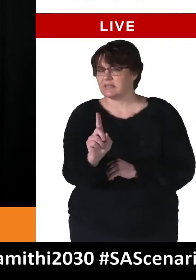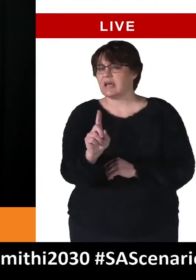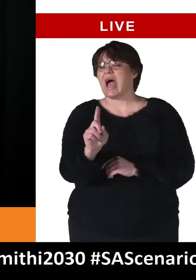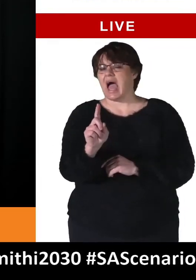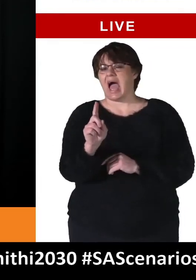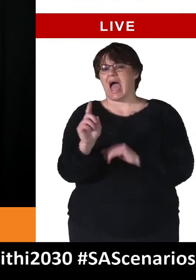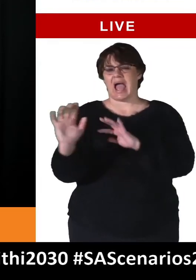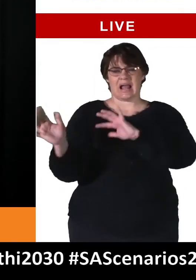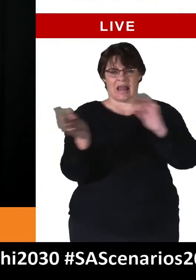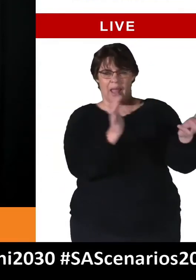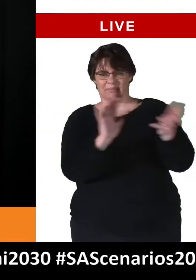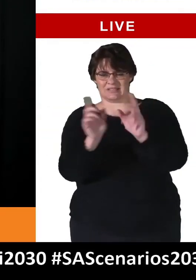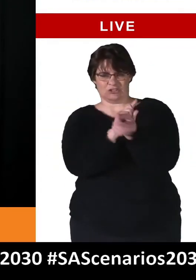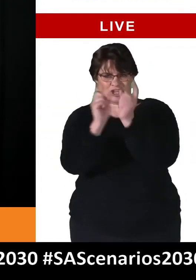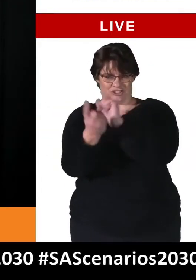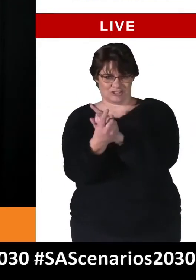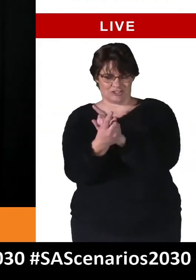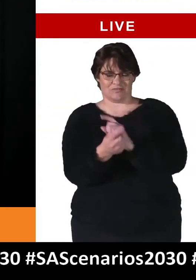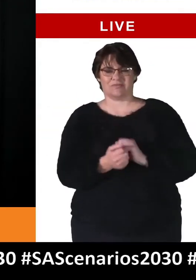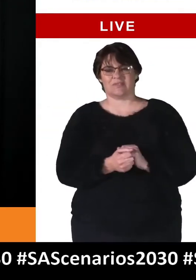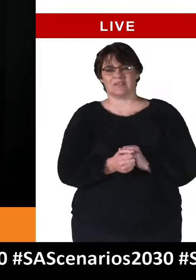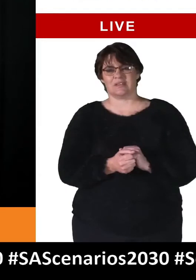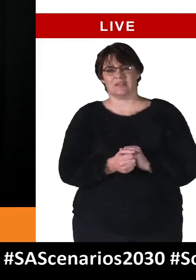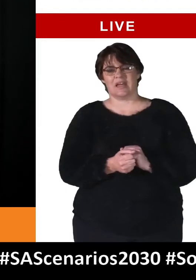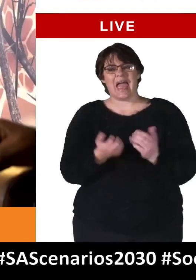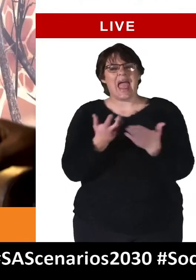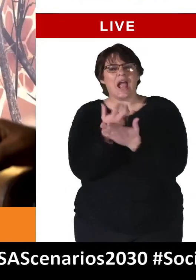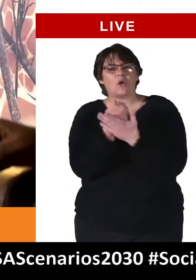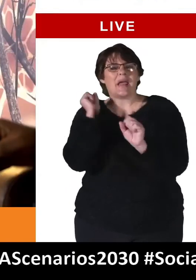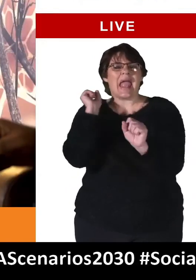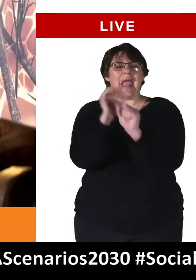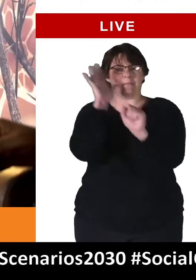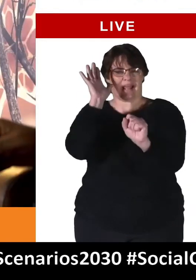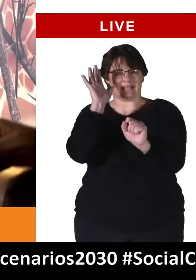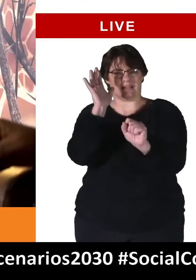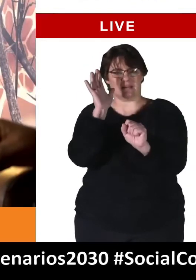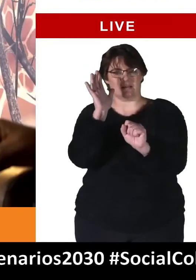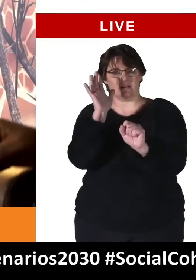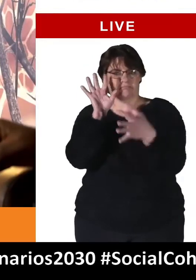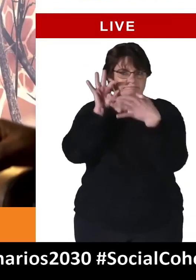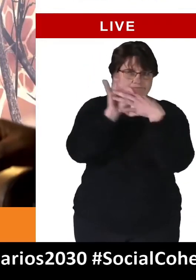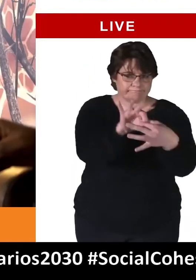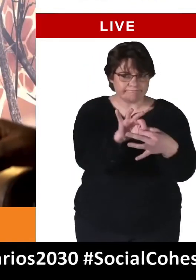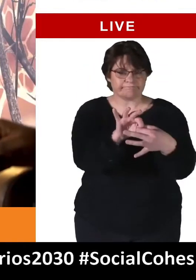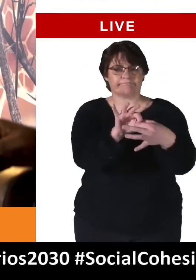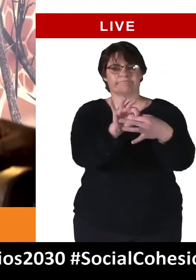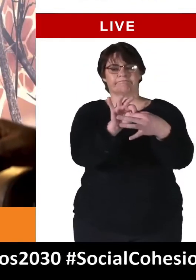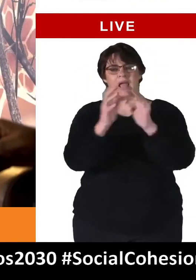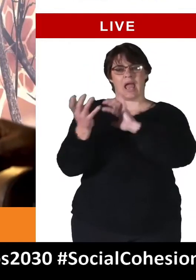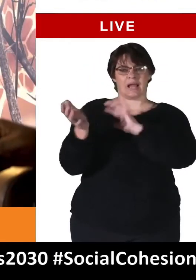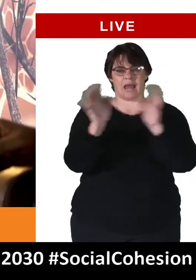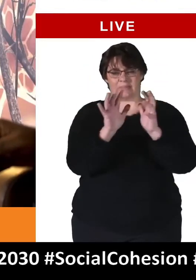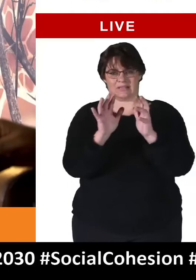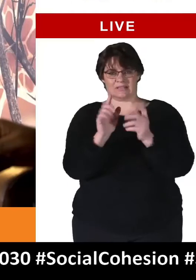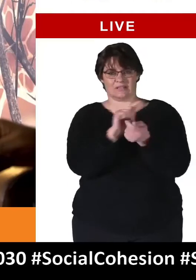climate change. What are the economic impacts on climate and what are the impacts of climate